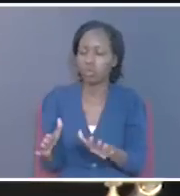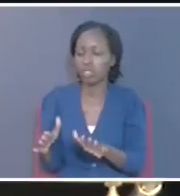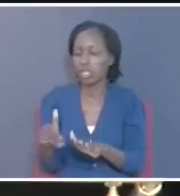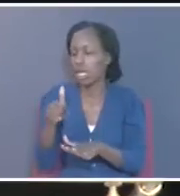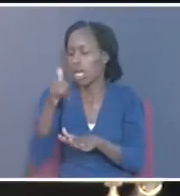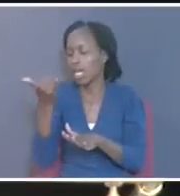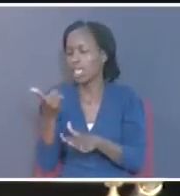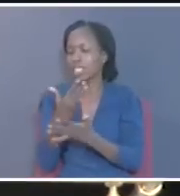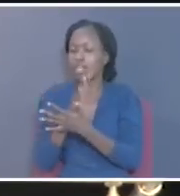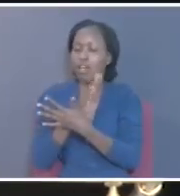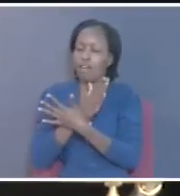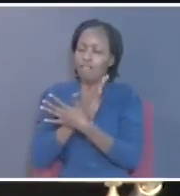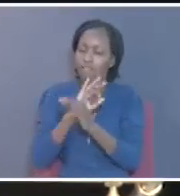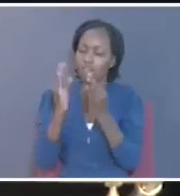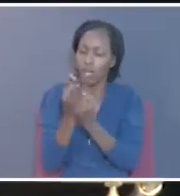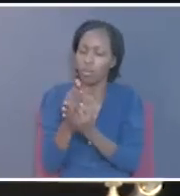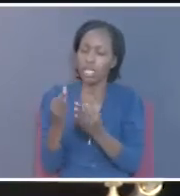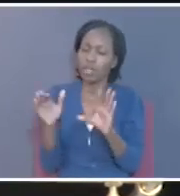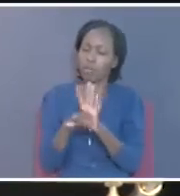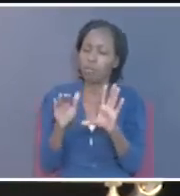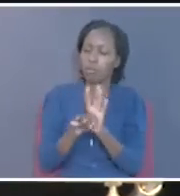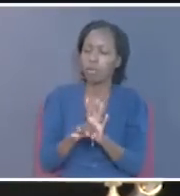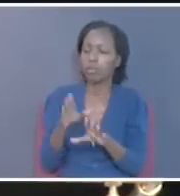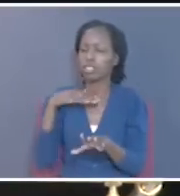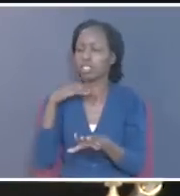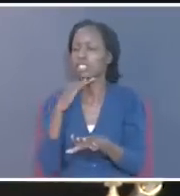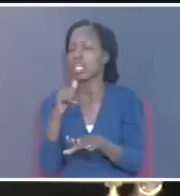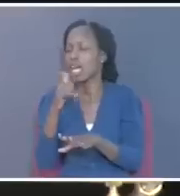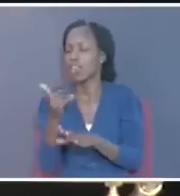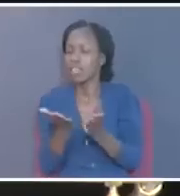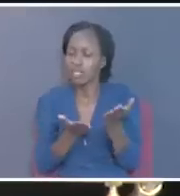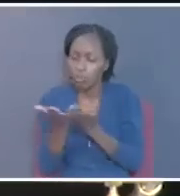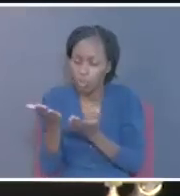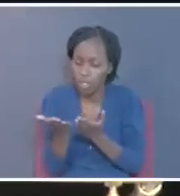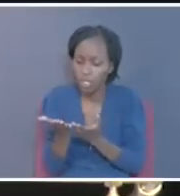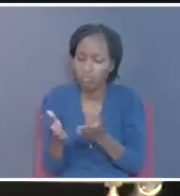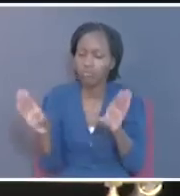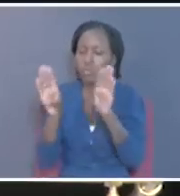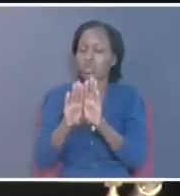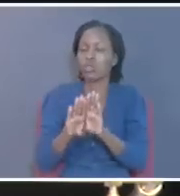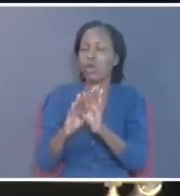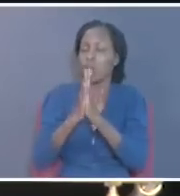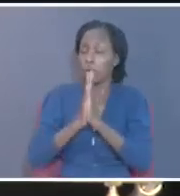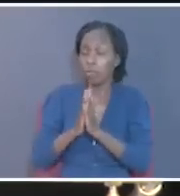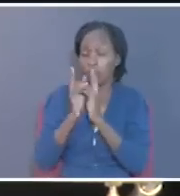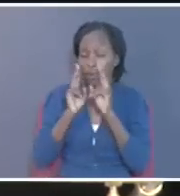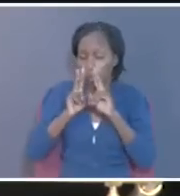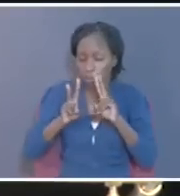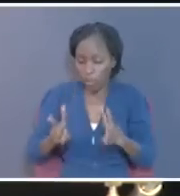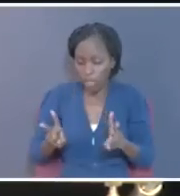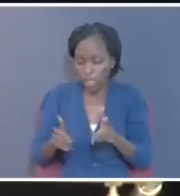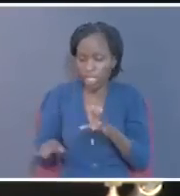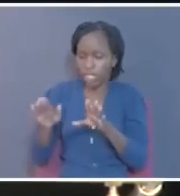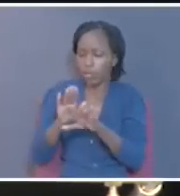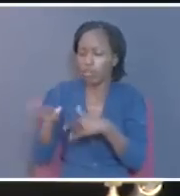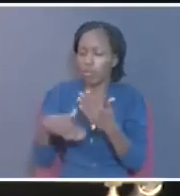Lord, some businesses have closed, Jehovah God. We pray for peace. We pray for stillness, Father. And above